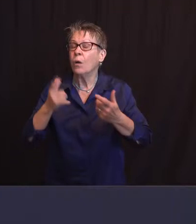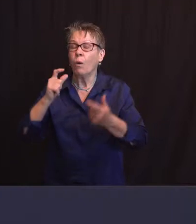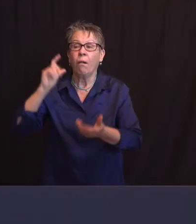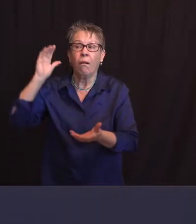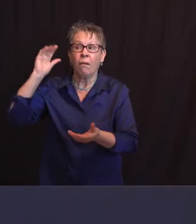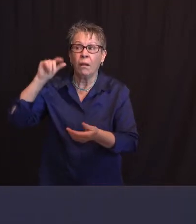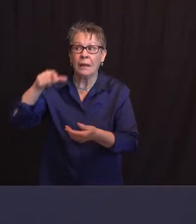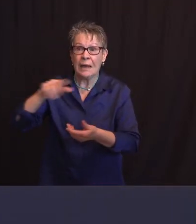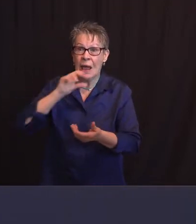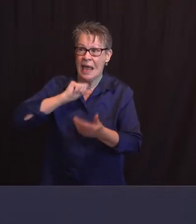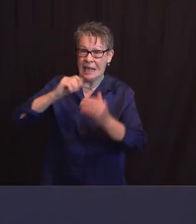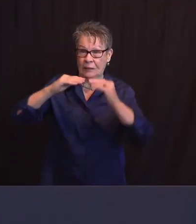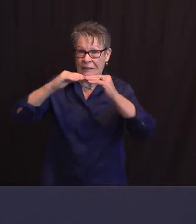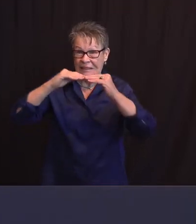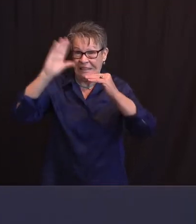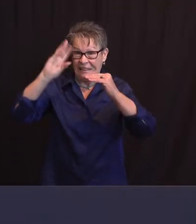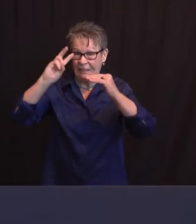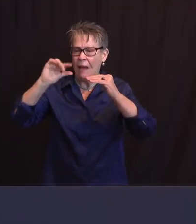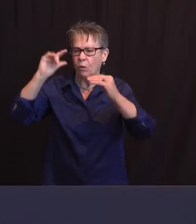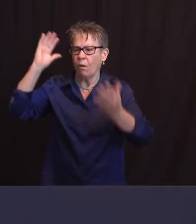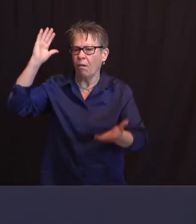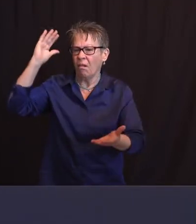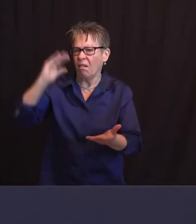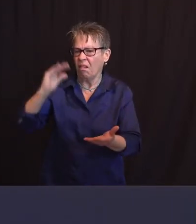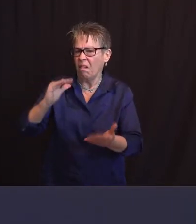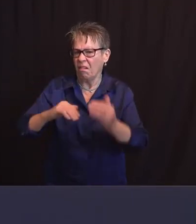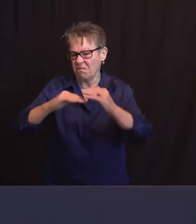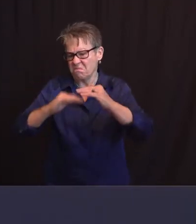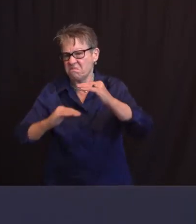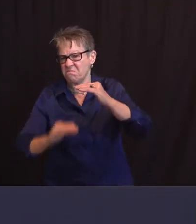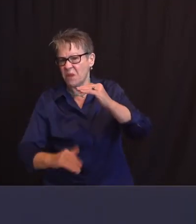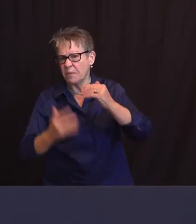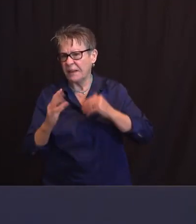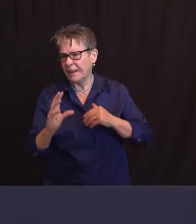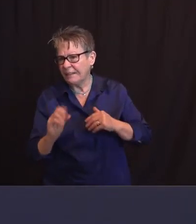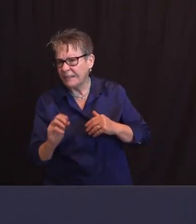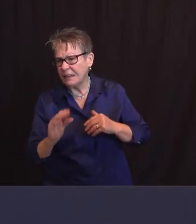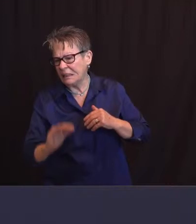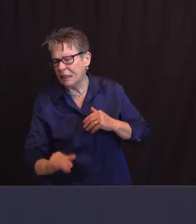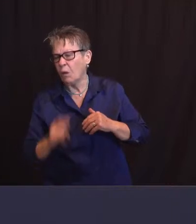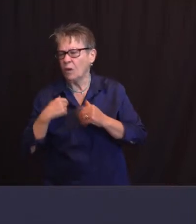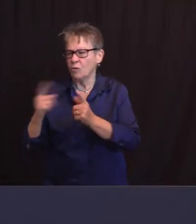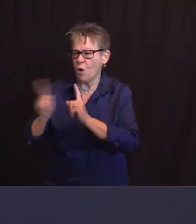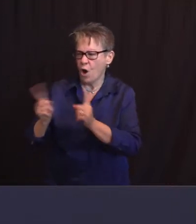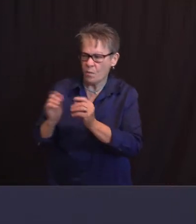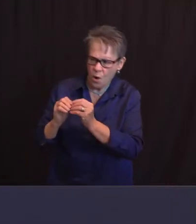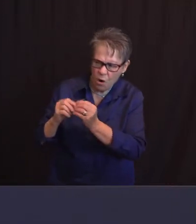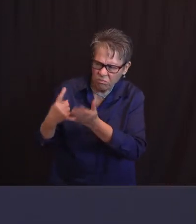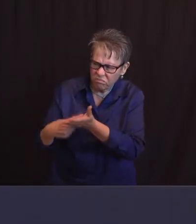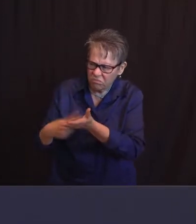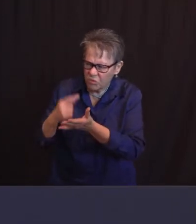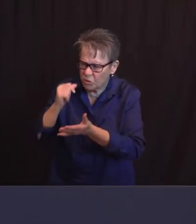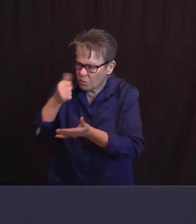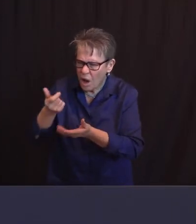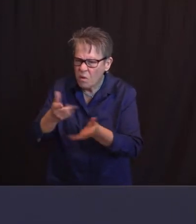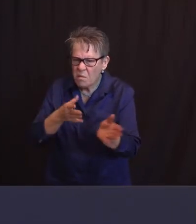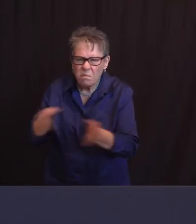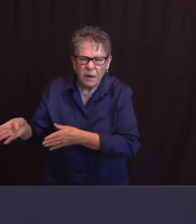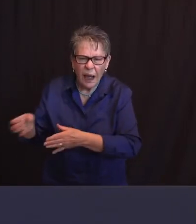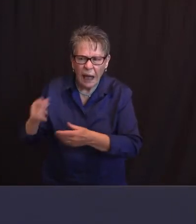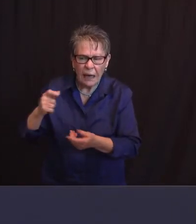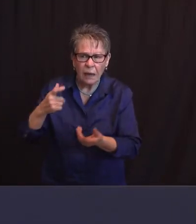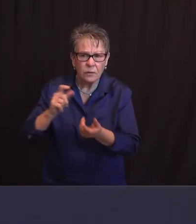mentioned Connecticut and New York are dropping their eligibilities to tomorrow. We've taken an approach that right now,